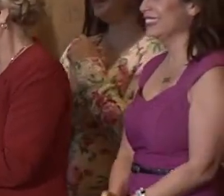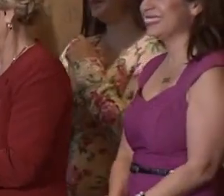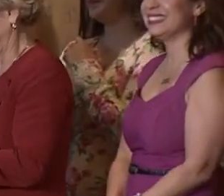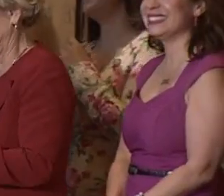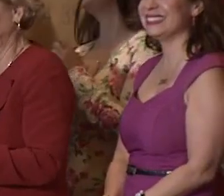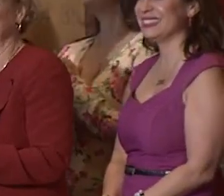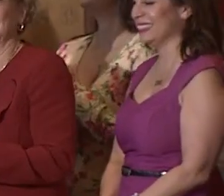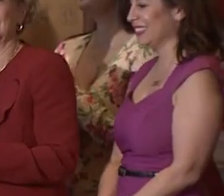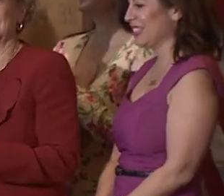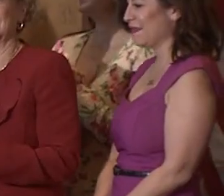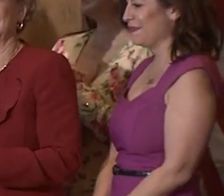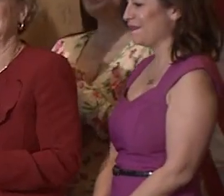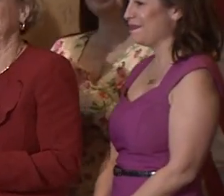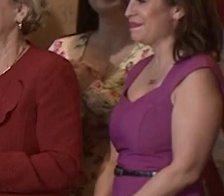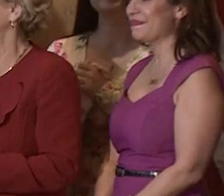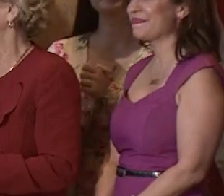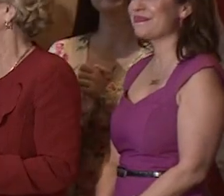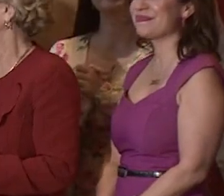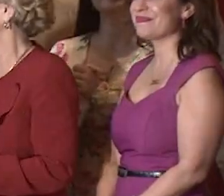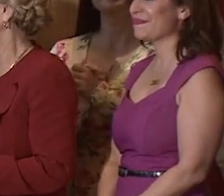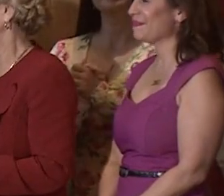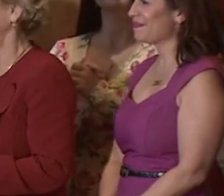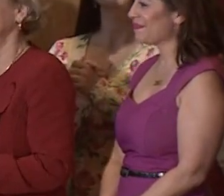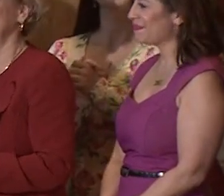Thank you, everyone.